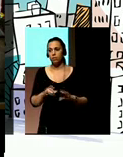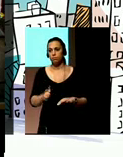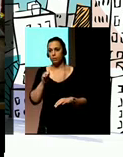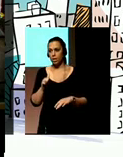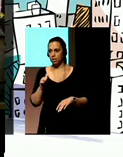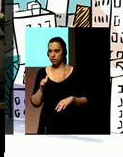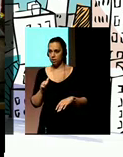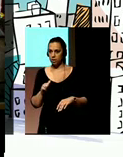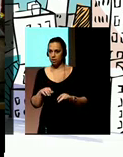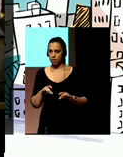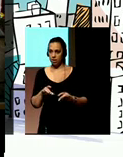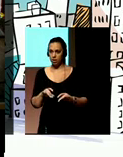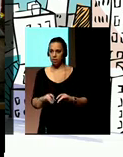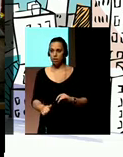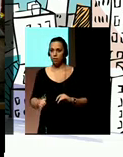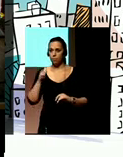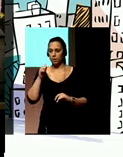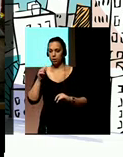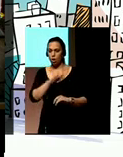tactile processes,